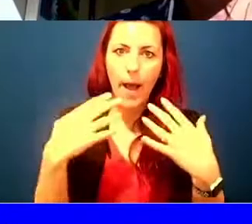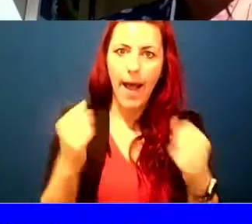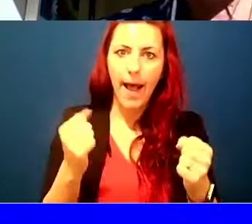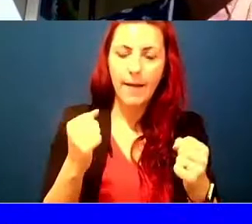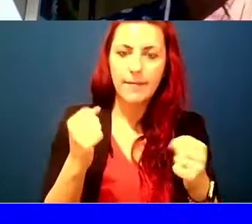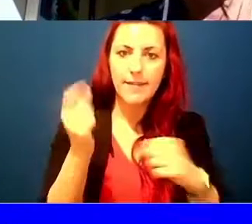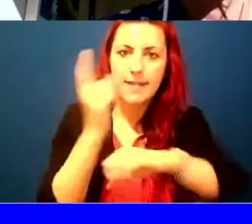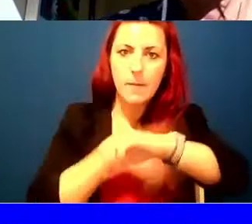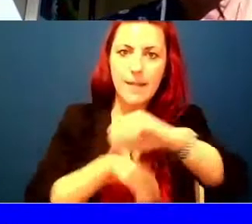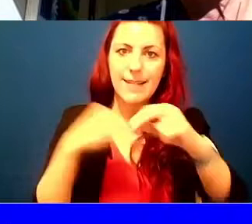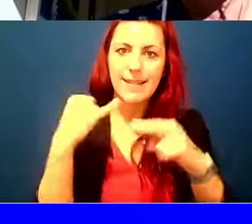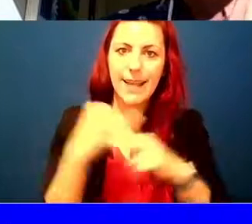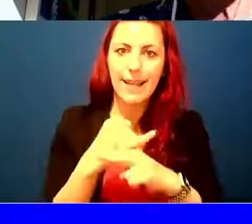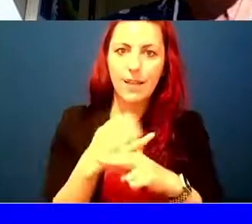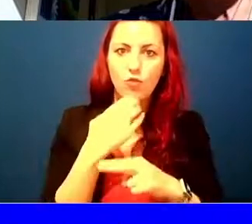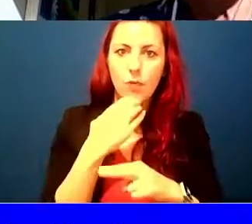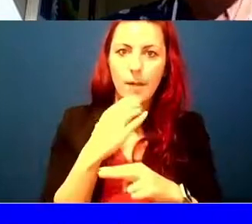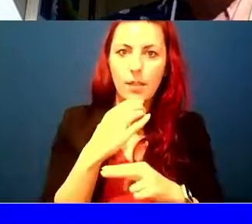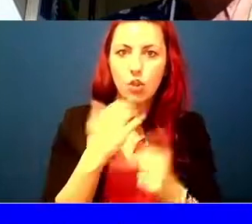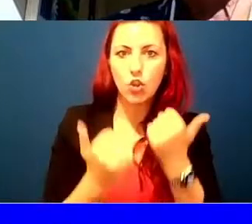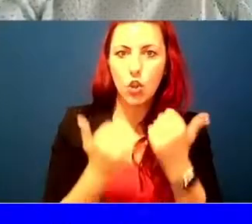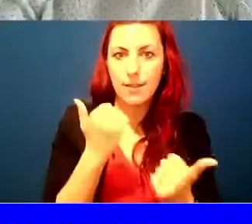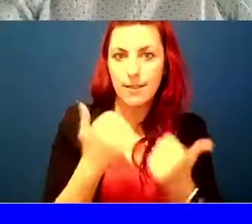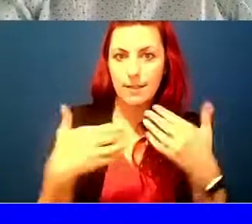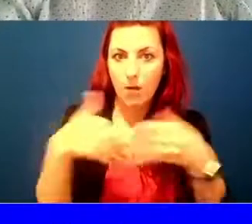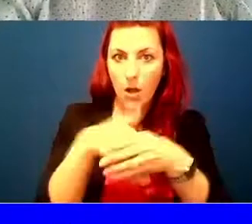justice context. Thanks, Louise.